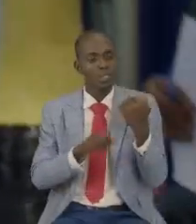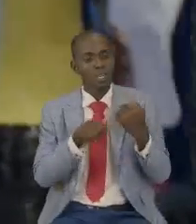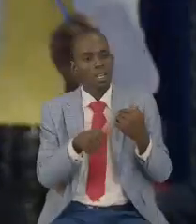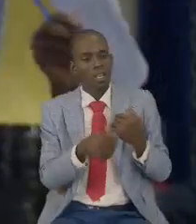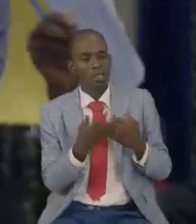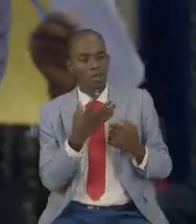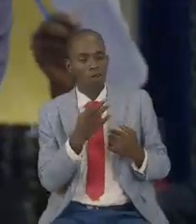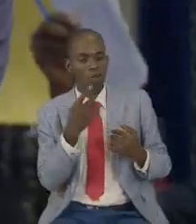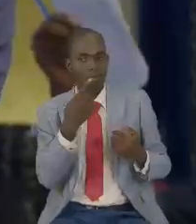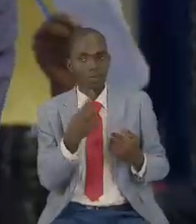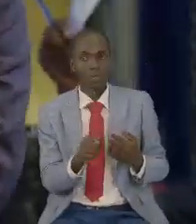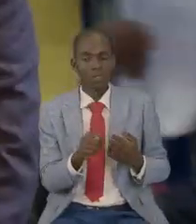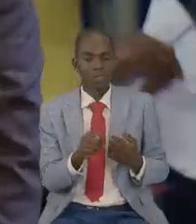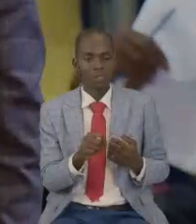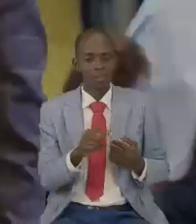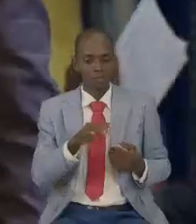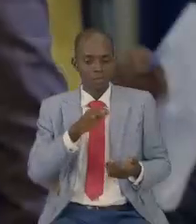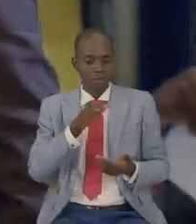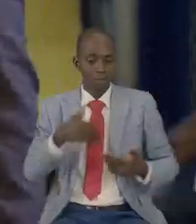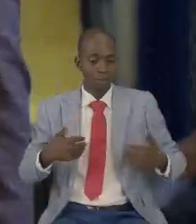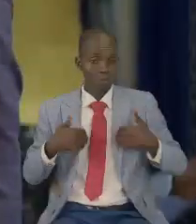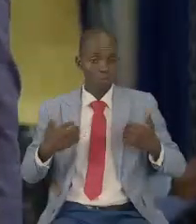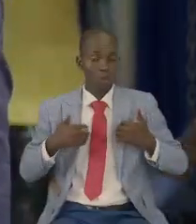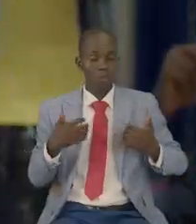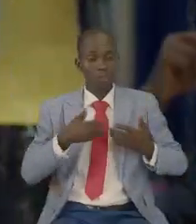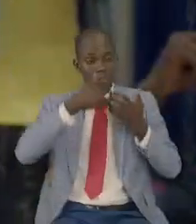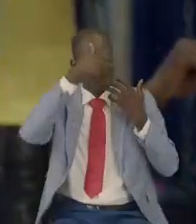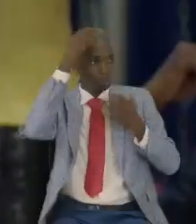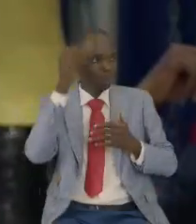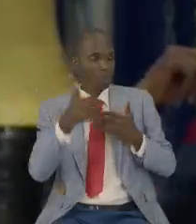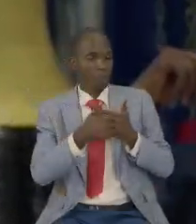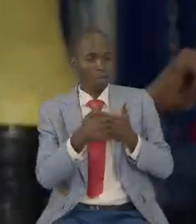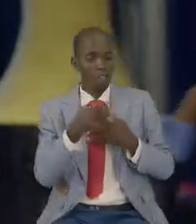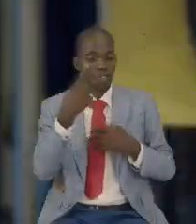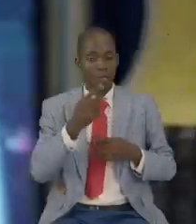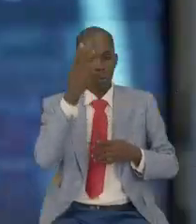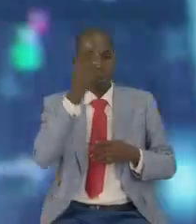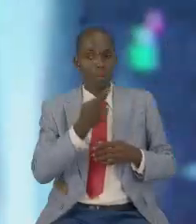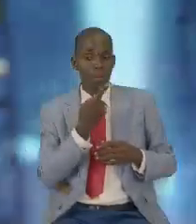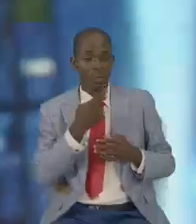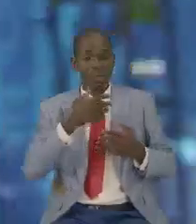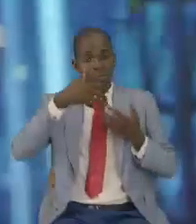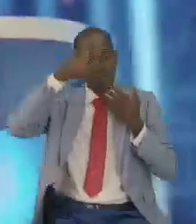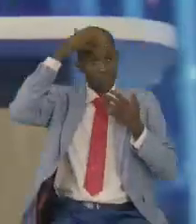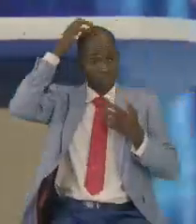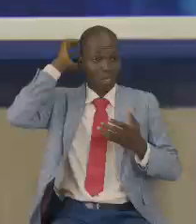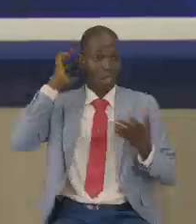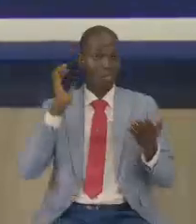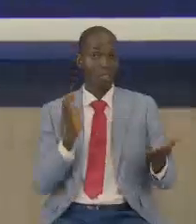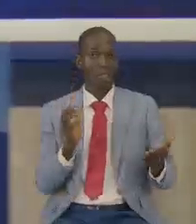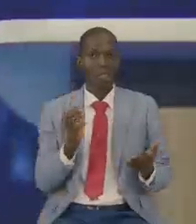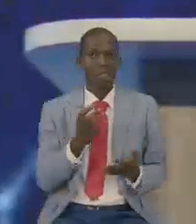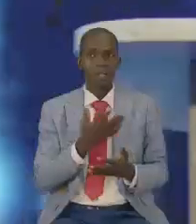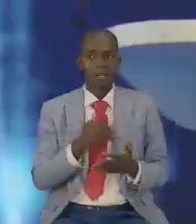lions behind their parent lion. And it's coming. Then